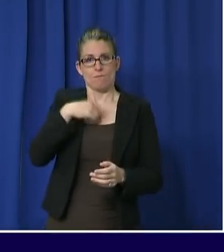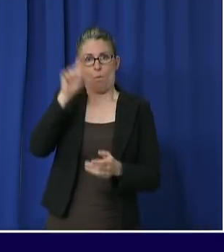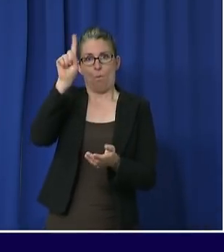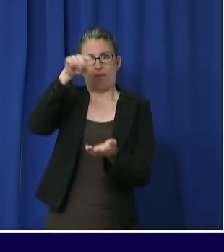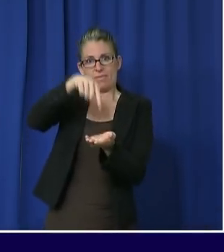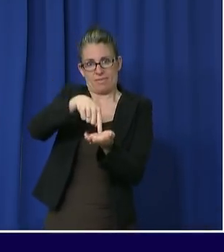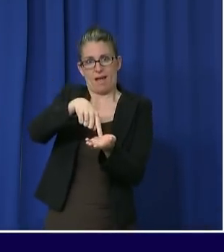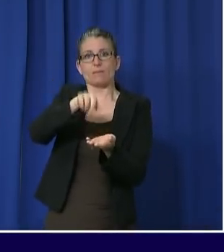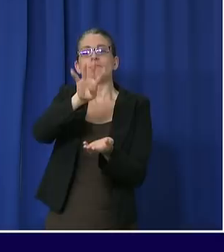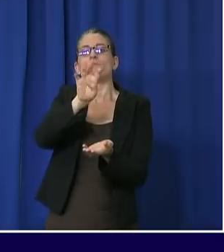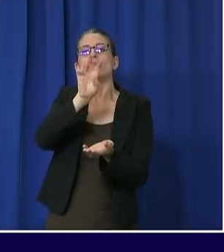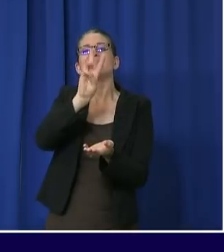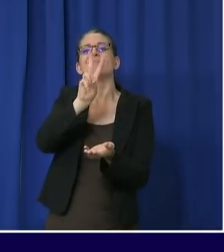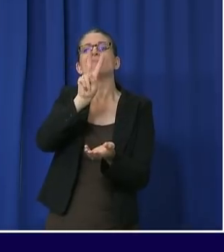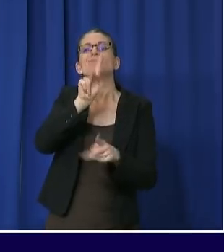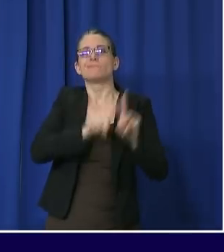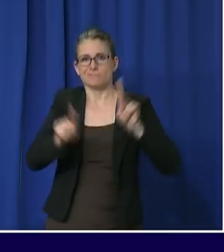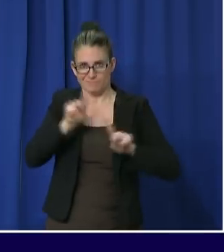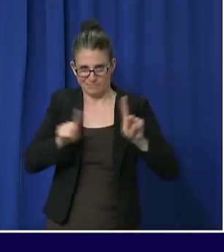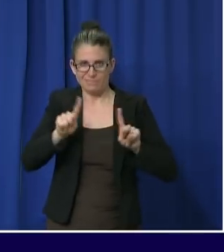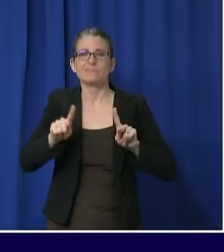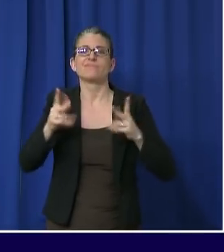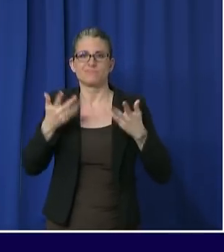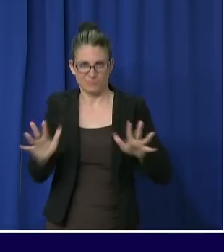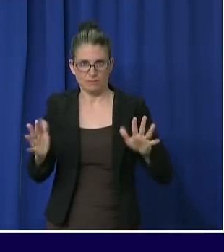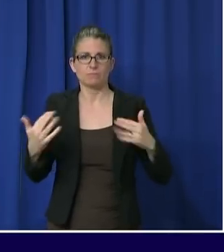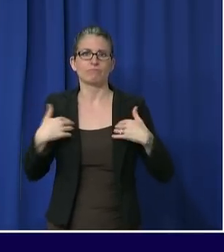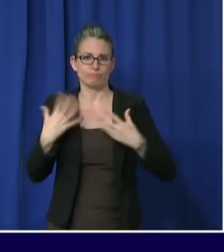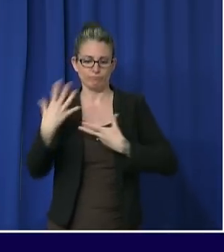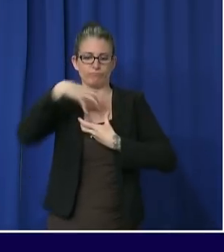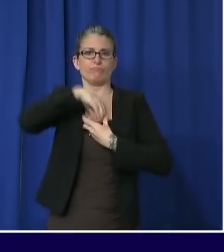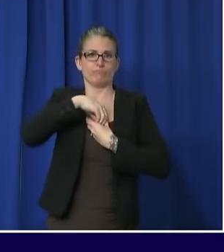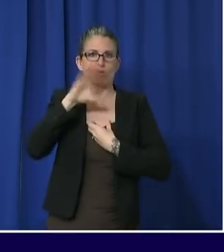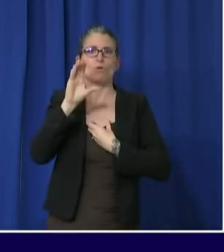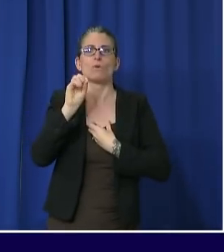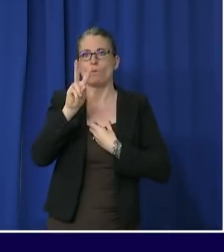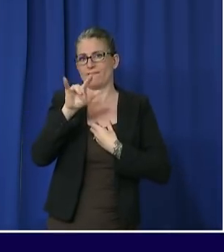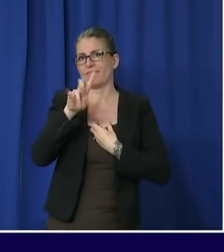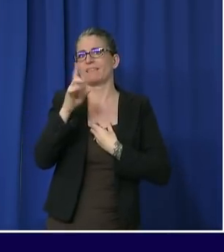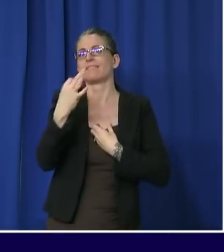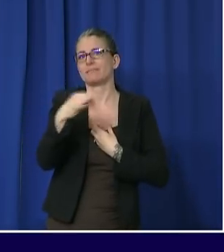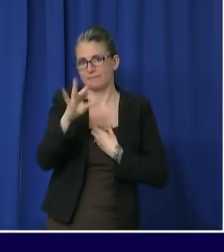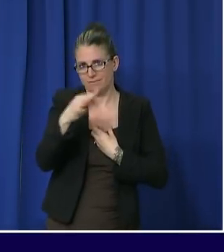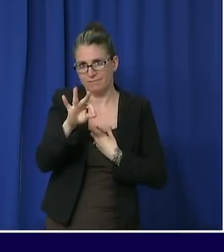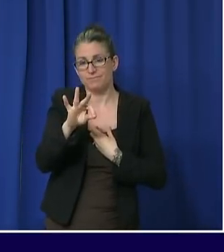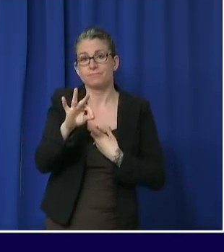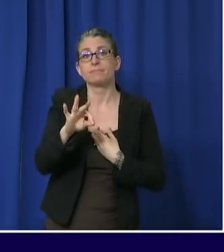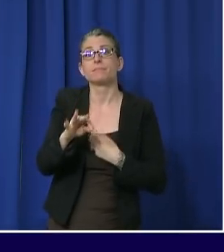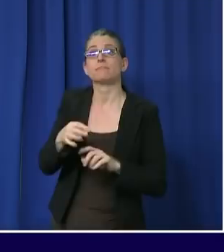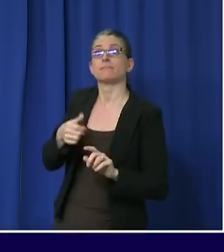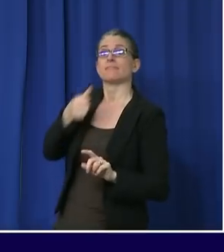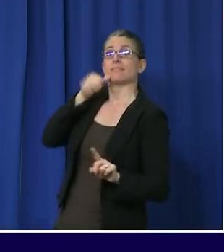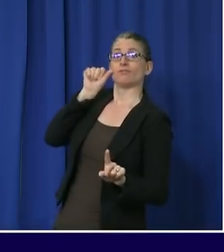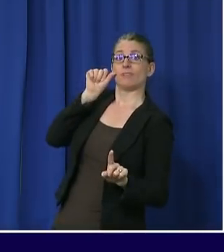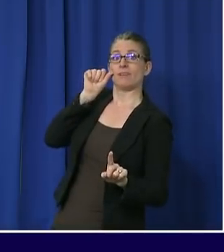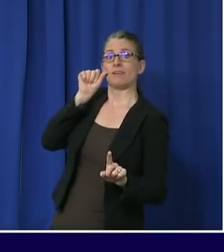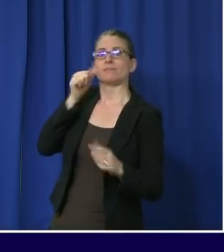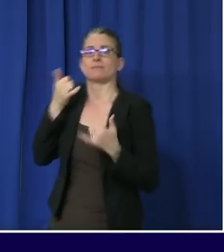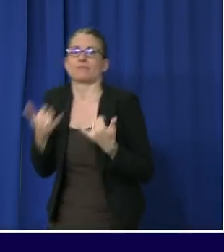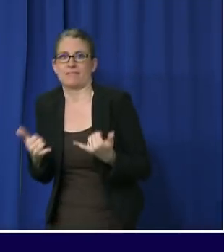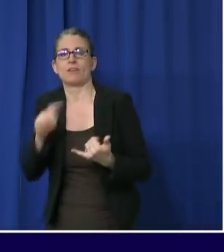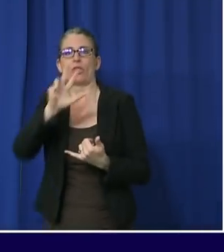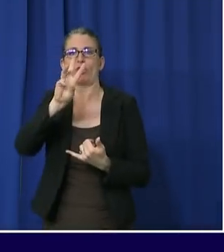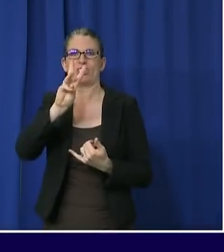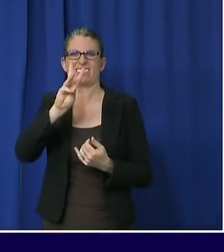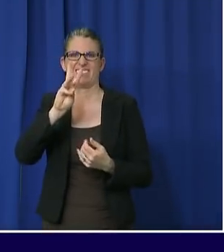1,462 total cases of coronavirus across the state, representing an increase of 36 cases since